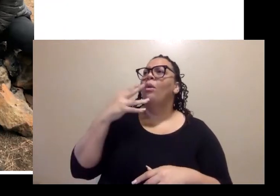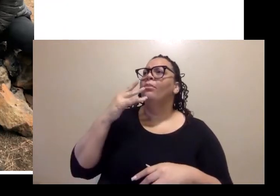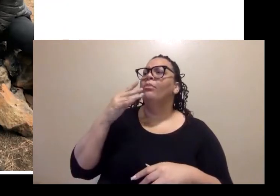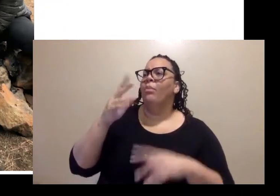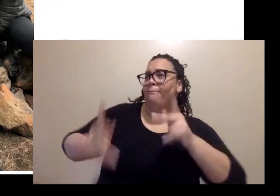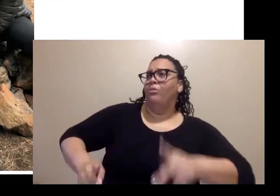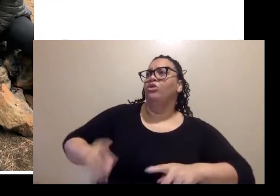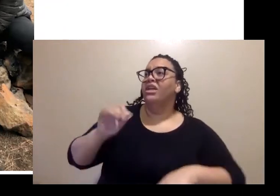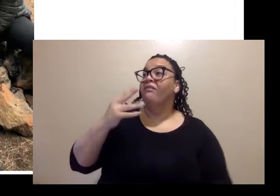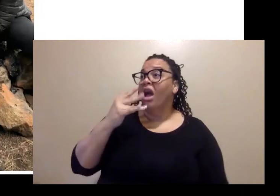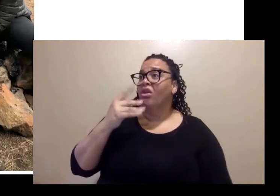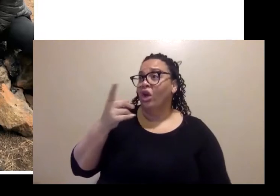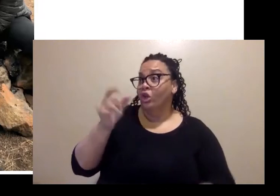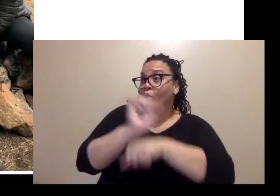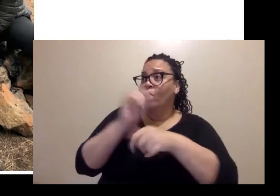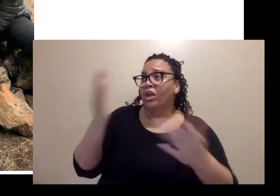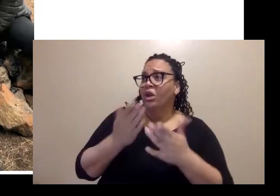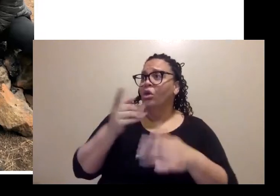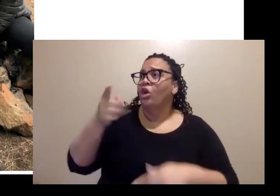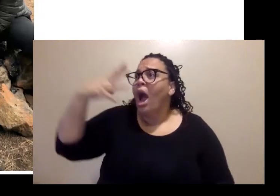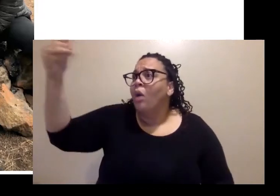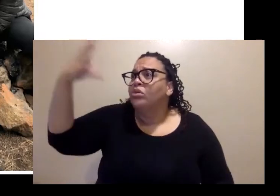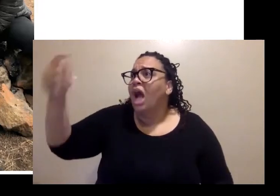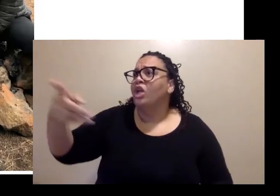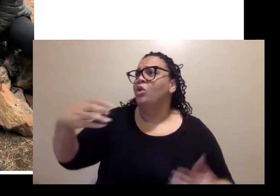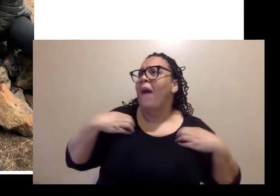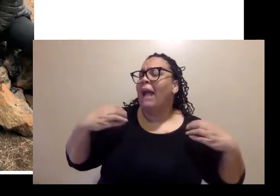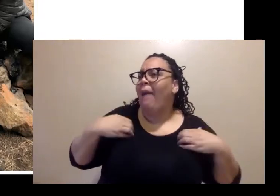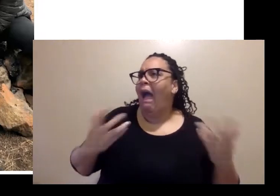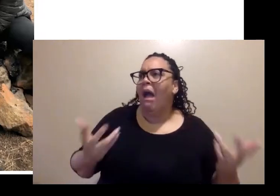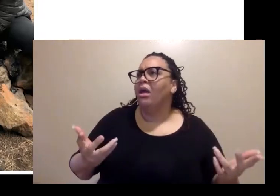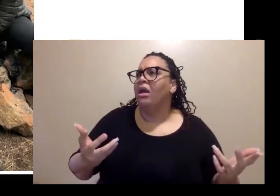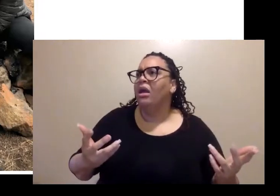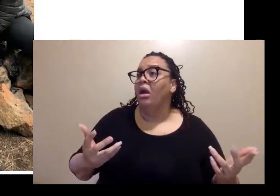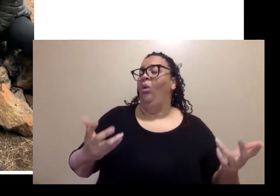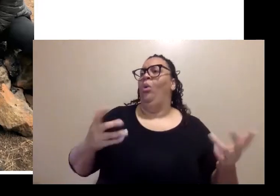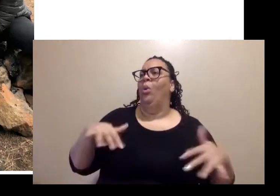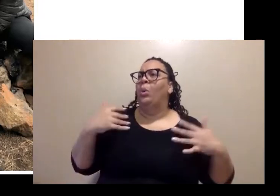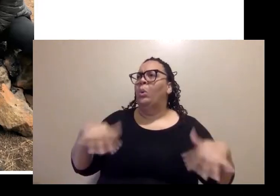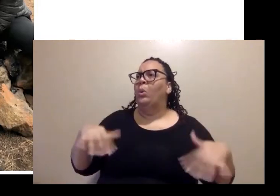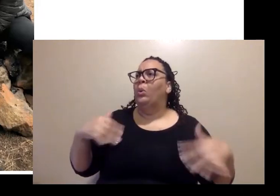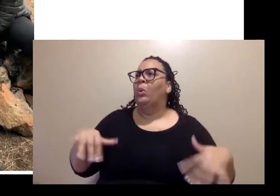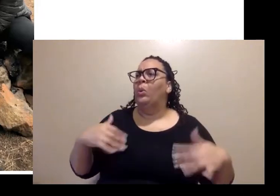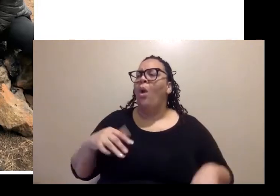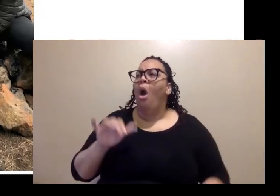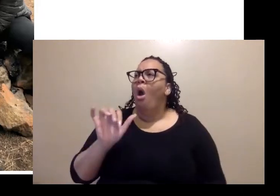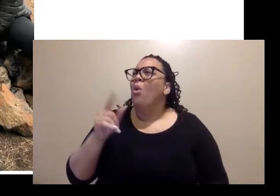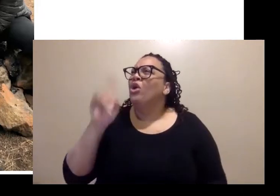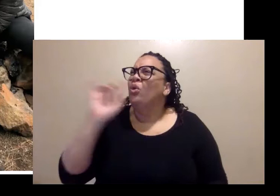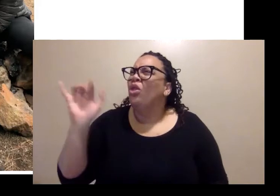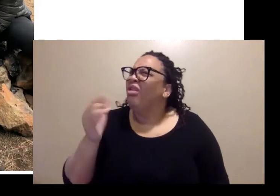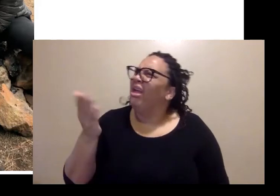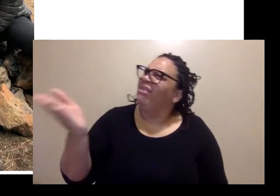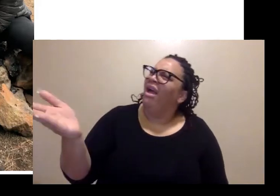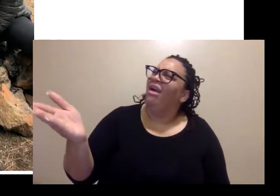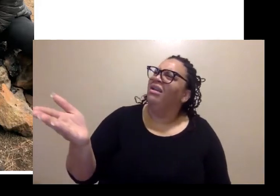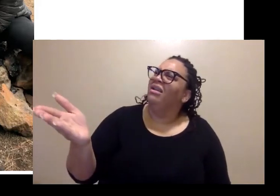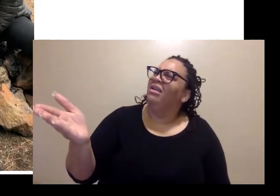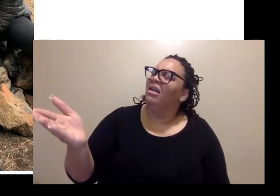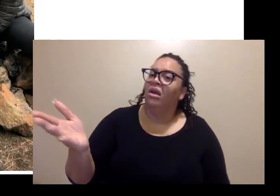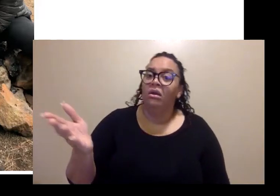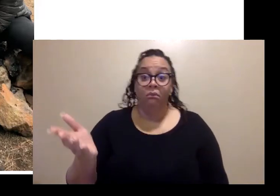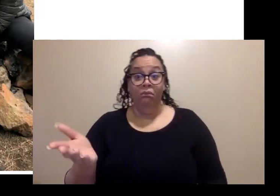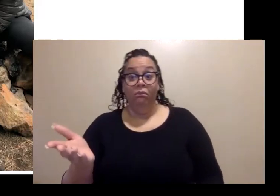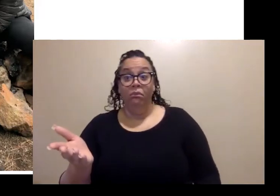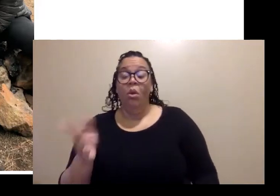here. Like you're outside, you go backpacking, you're a wilderness therapist, or oh, you look like that, or even something that